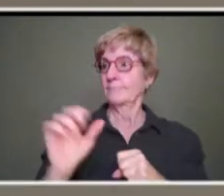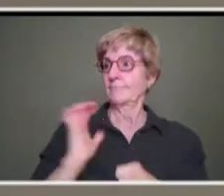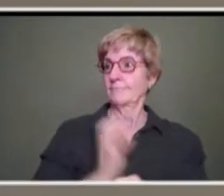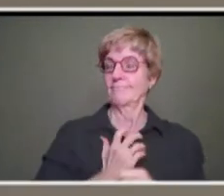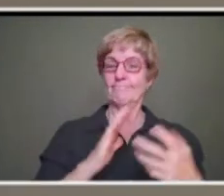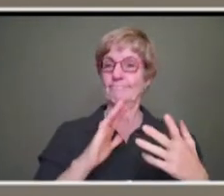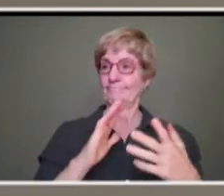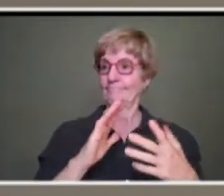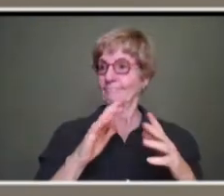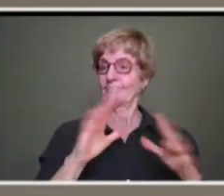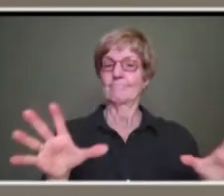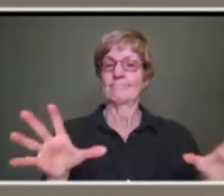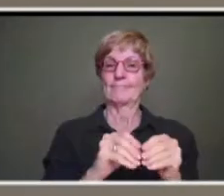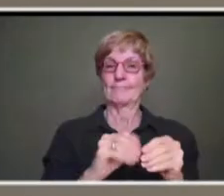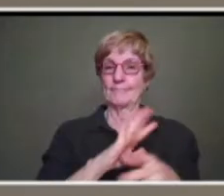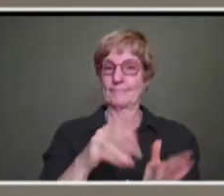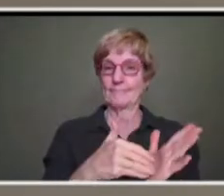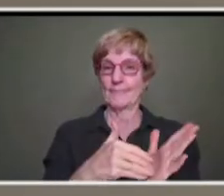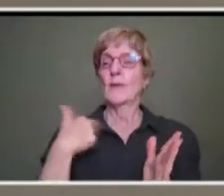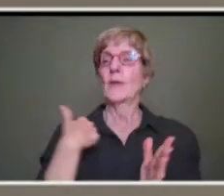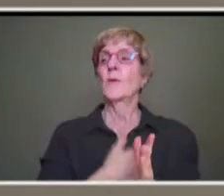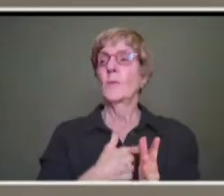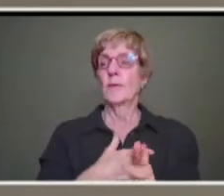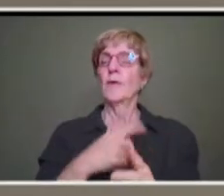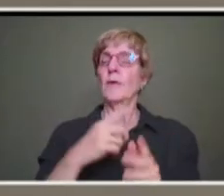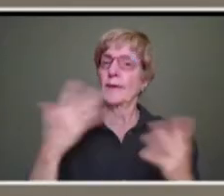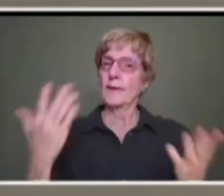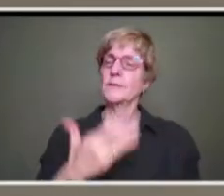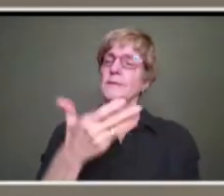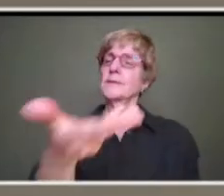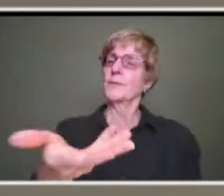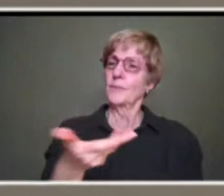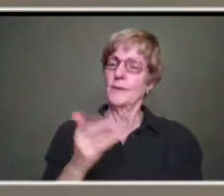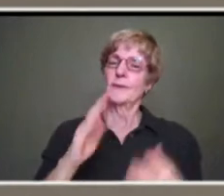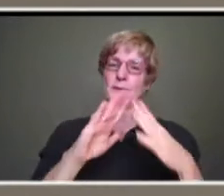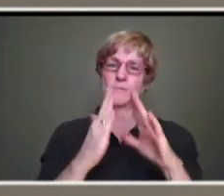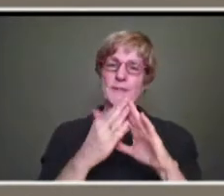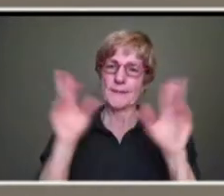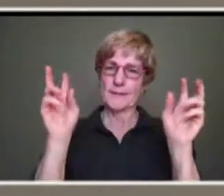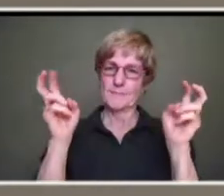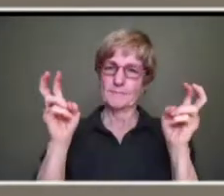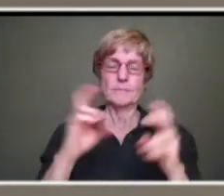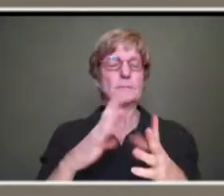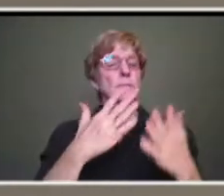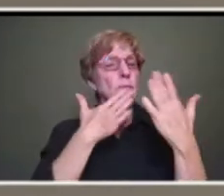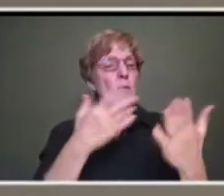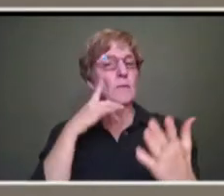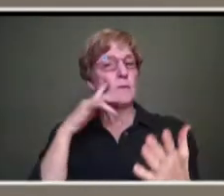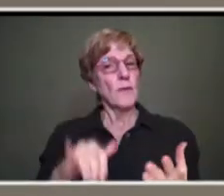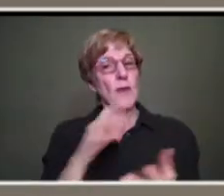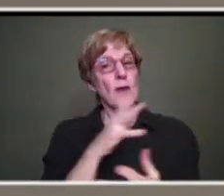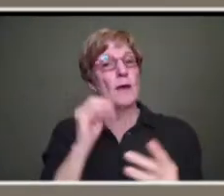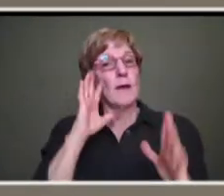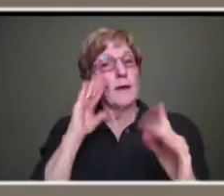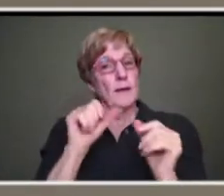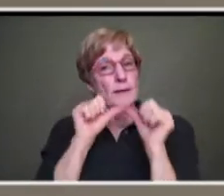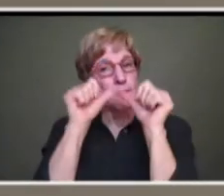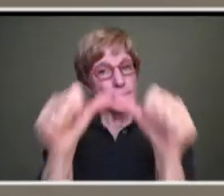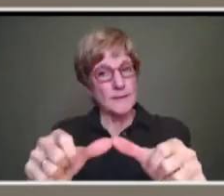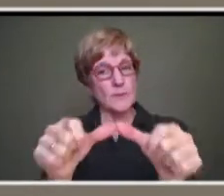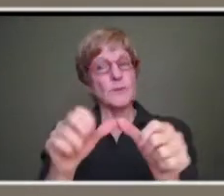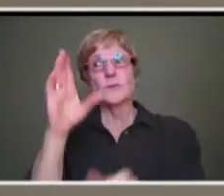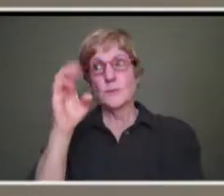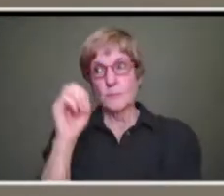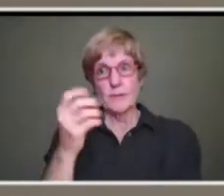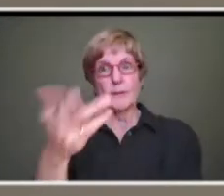so we are have been designated as a welcoming City I am thankful for that and I hope we continue to be